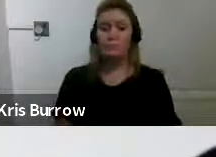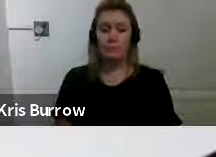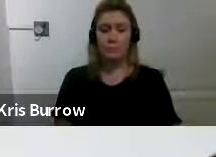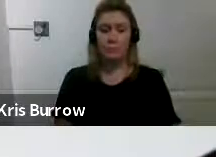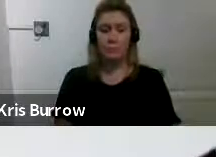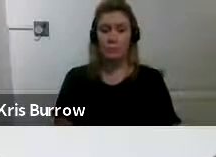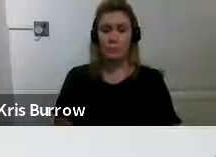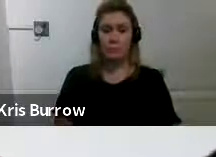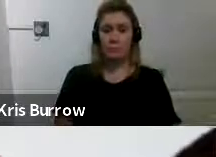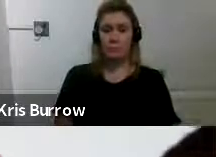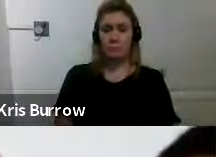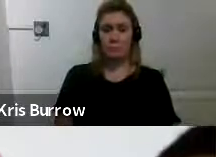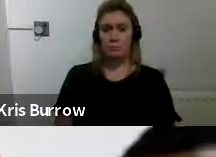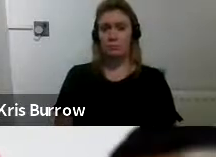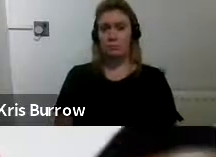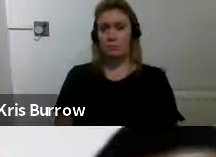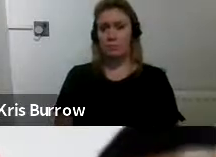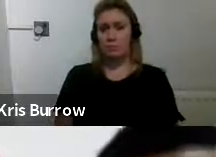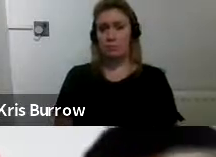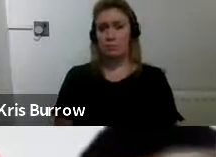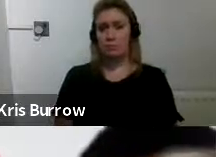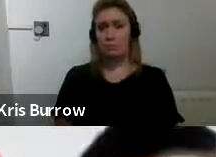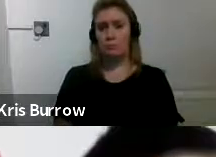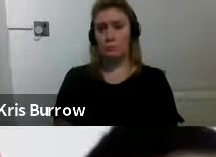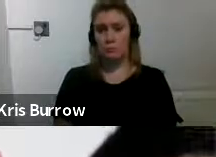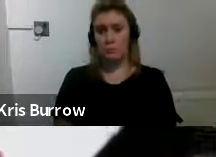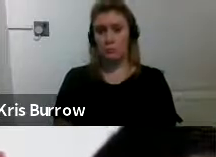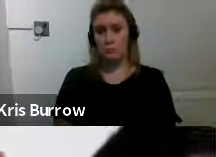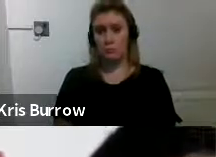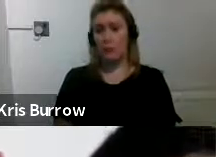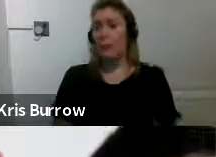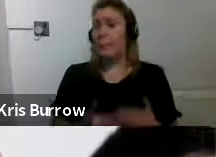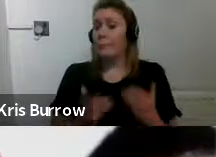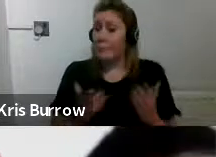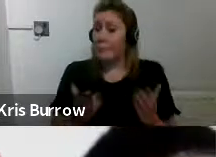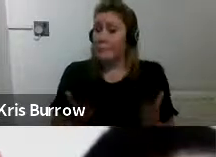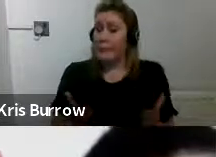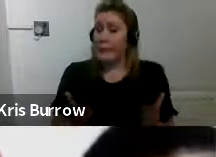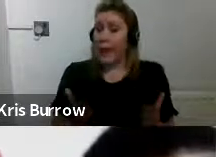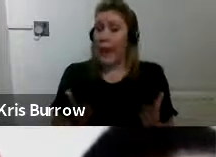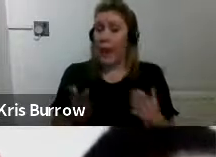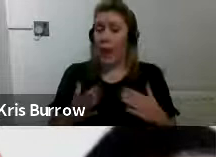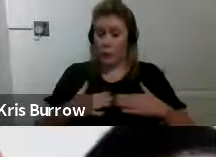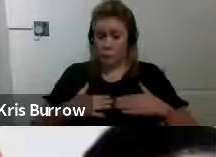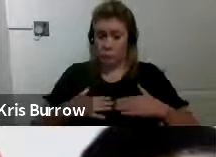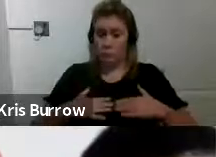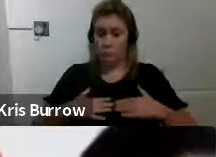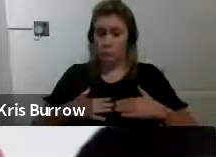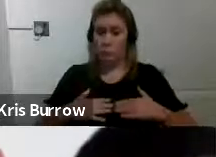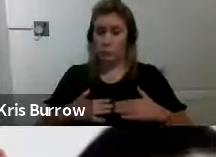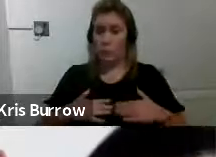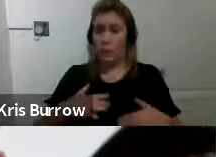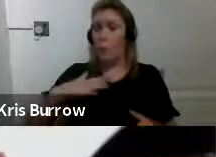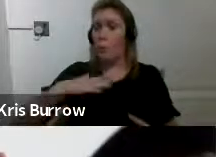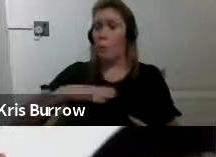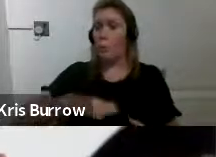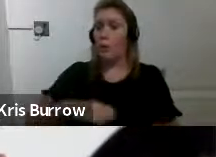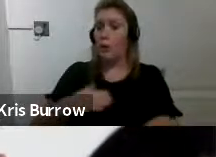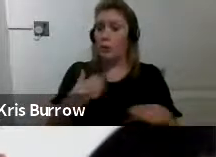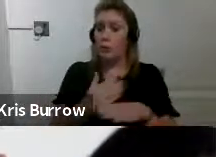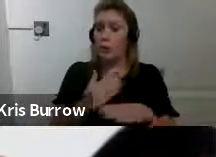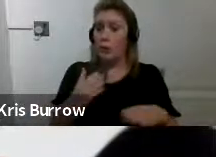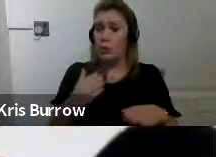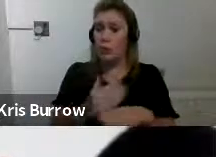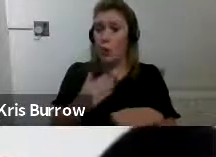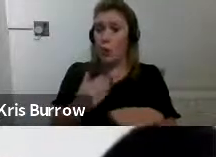but yeah. Now I want to work